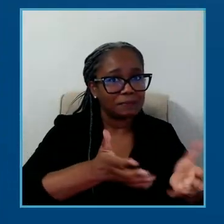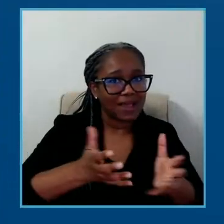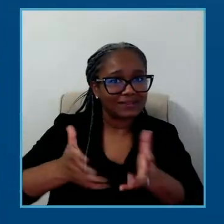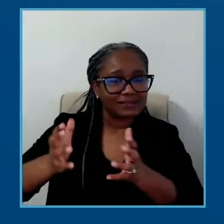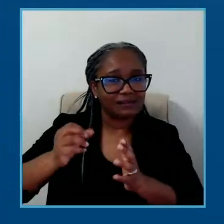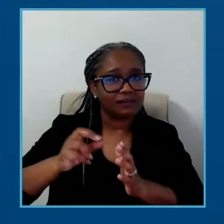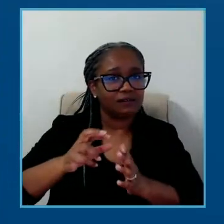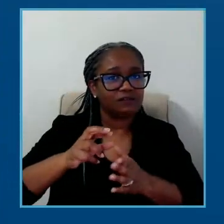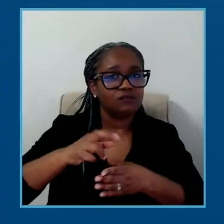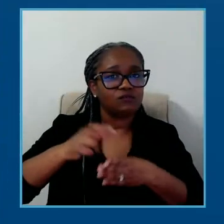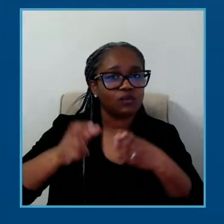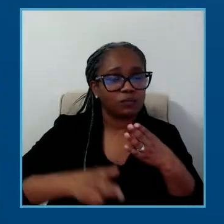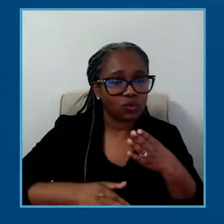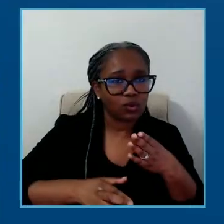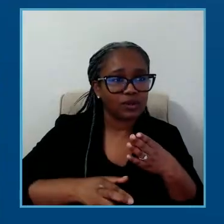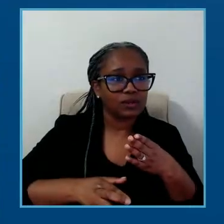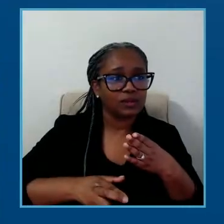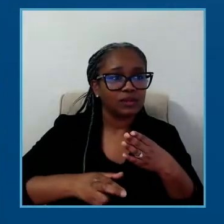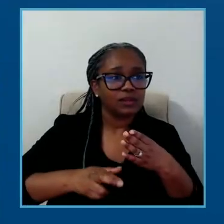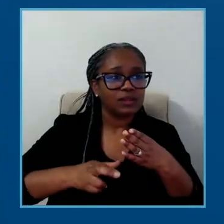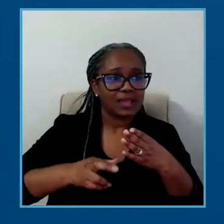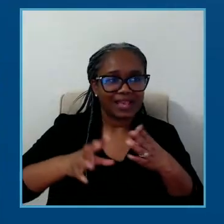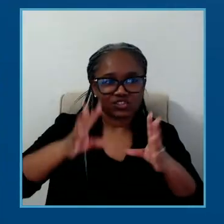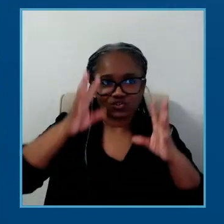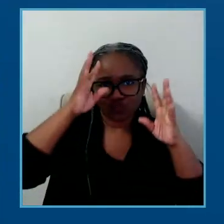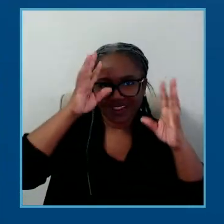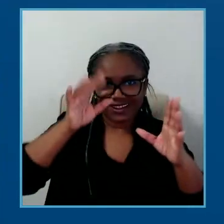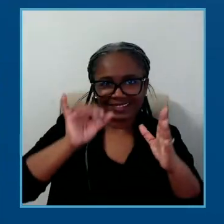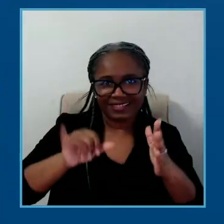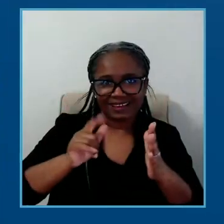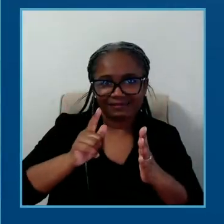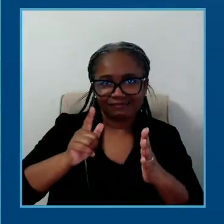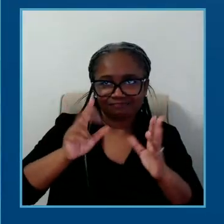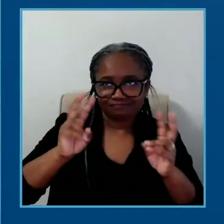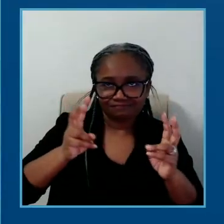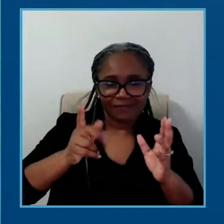requiring gender parity. Am I restating that correctly?